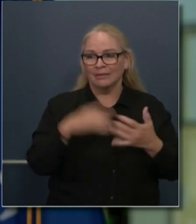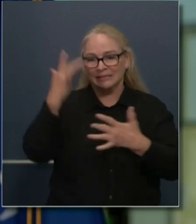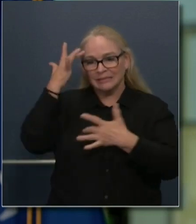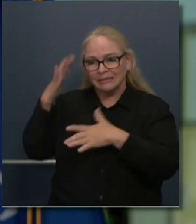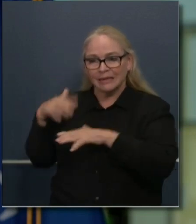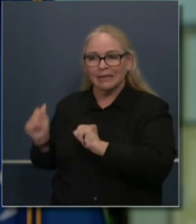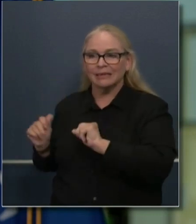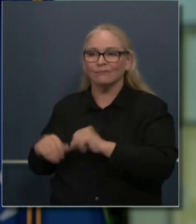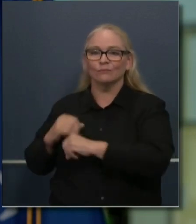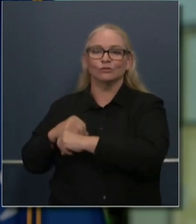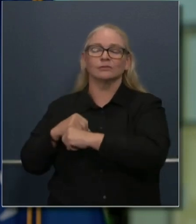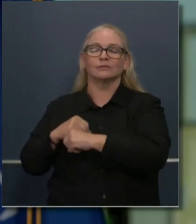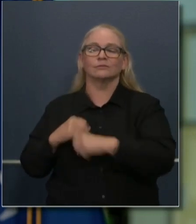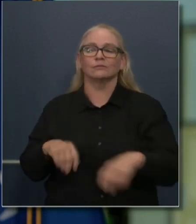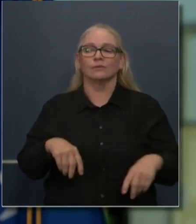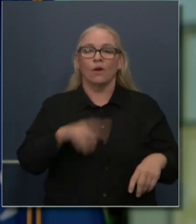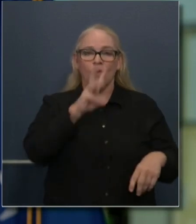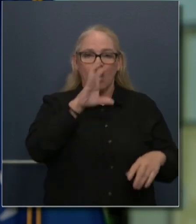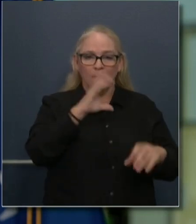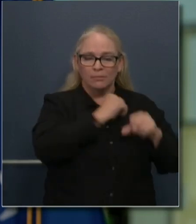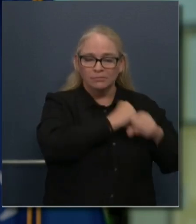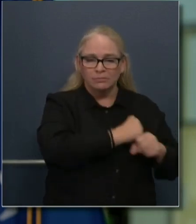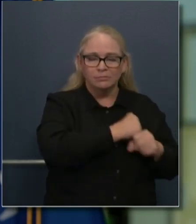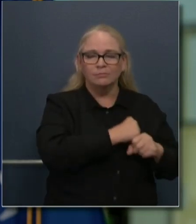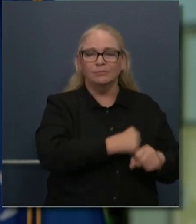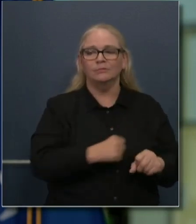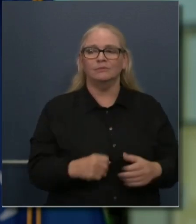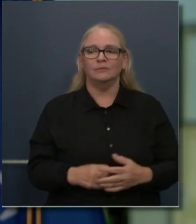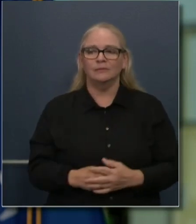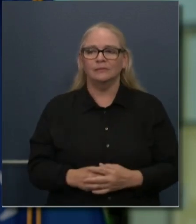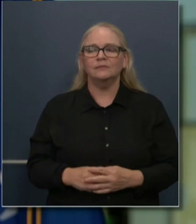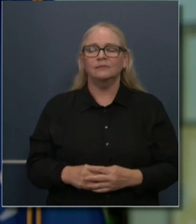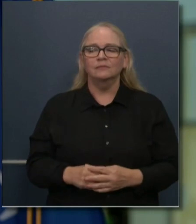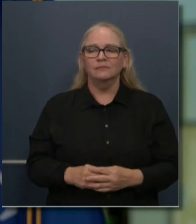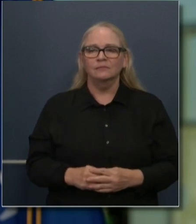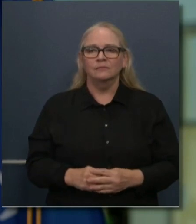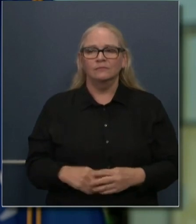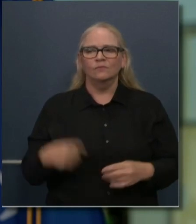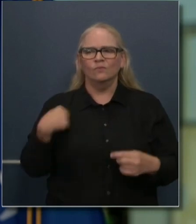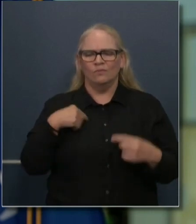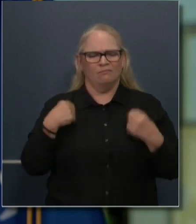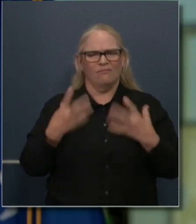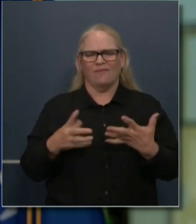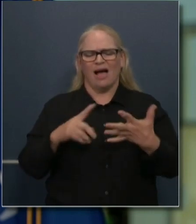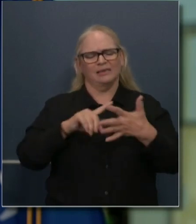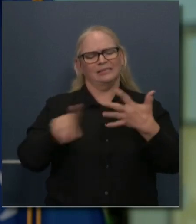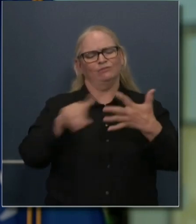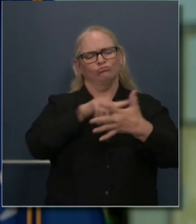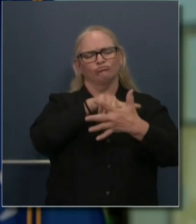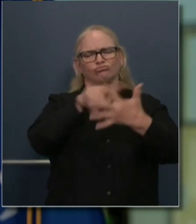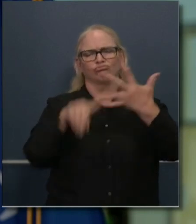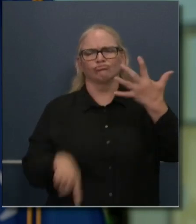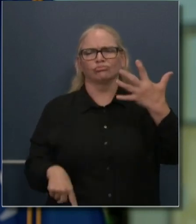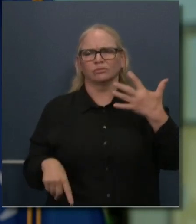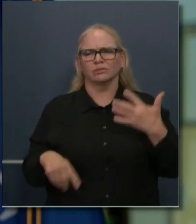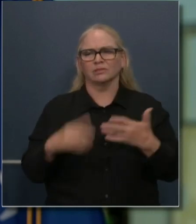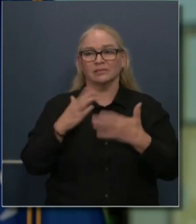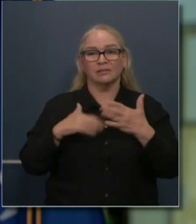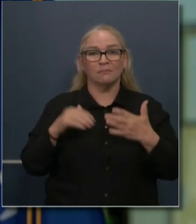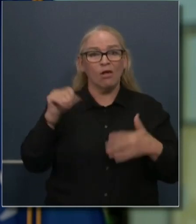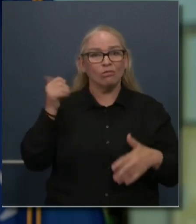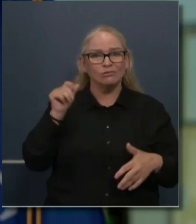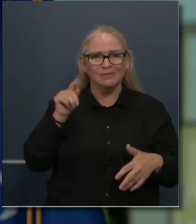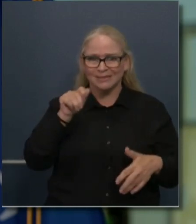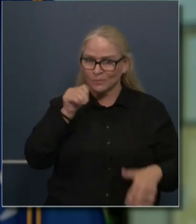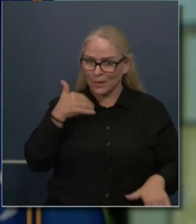comp protections that not every state is providing, that we as a state are providing. Again, not waiting around for someone